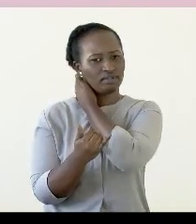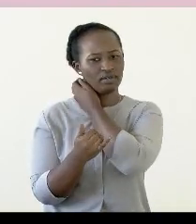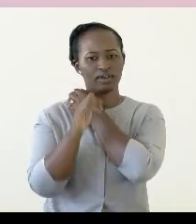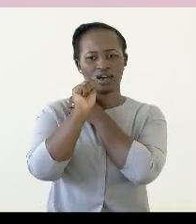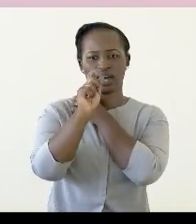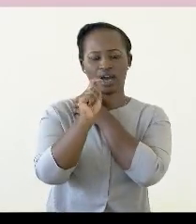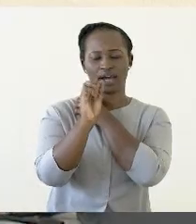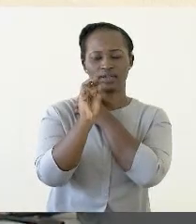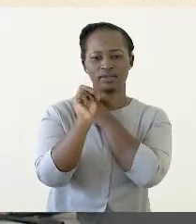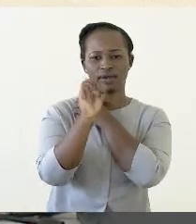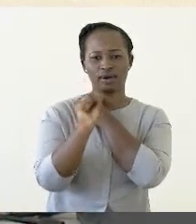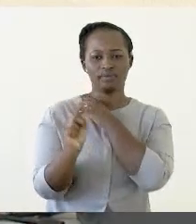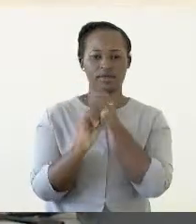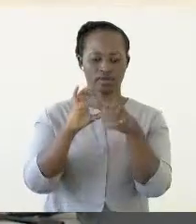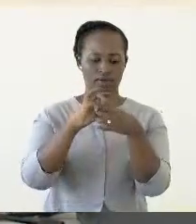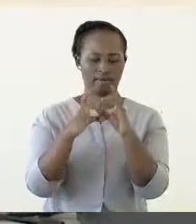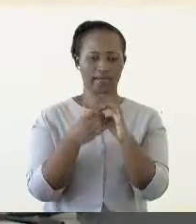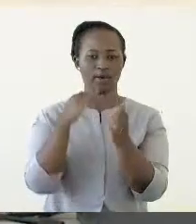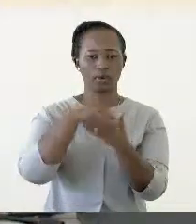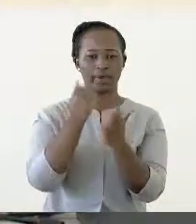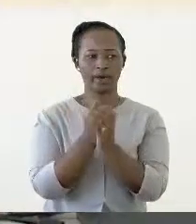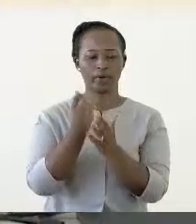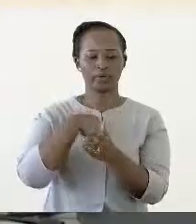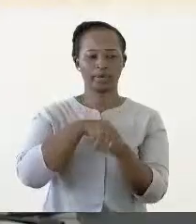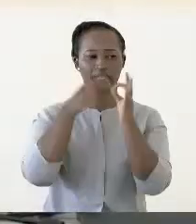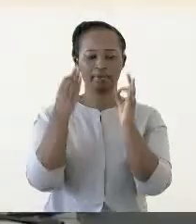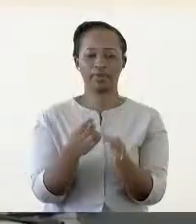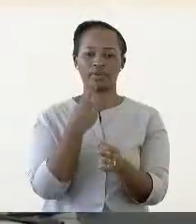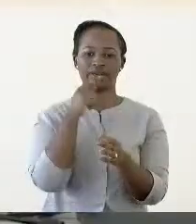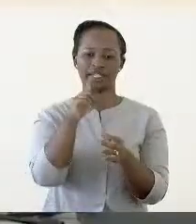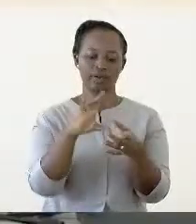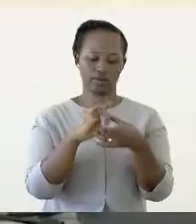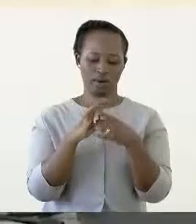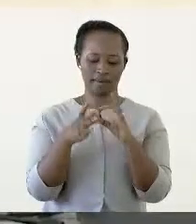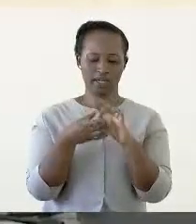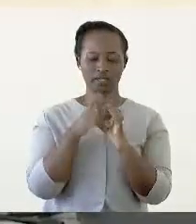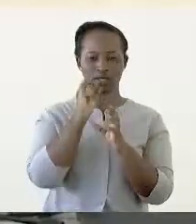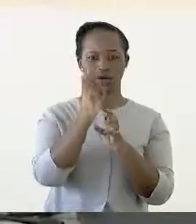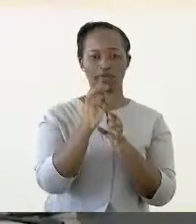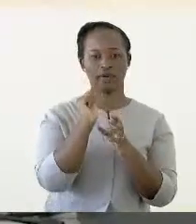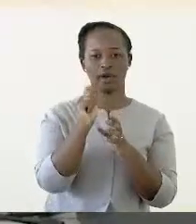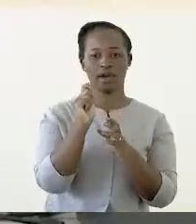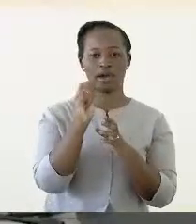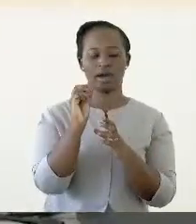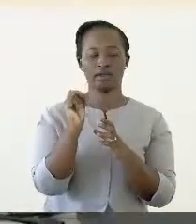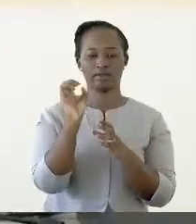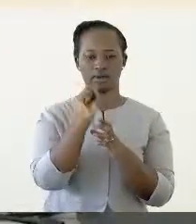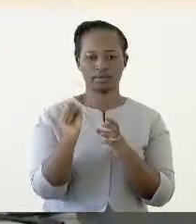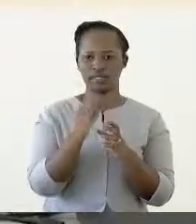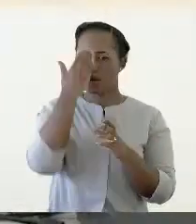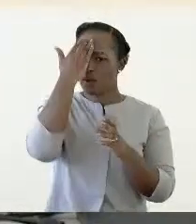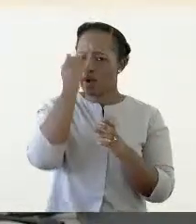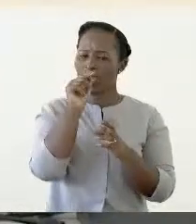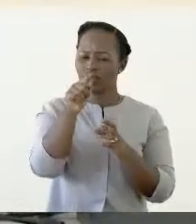atoms combine. Because what we are saying now is the combination of atoms. Why do you think